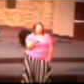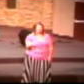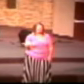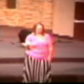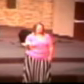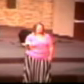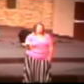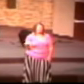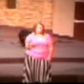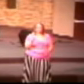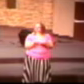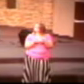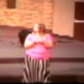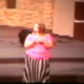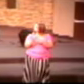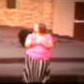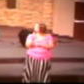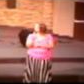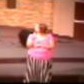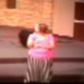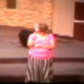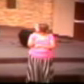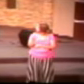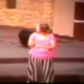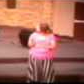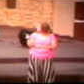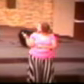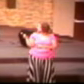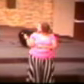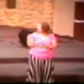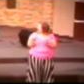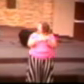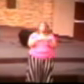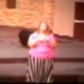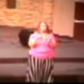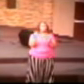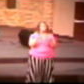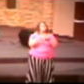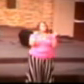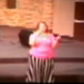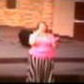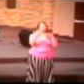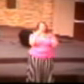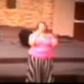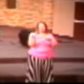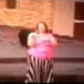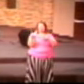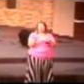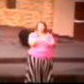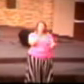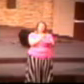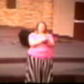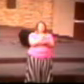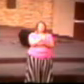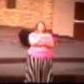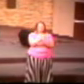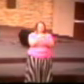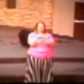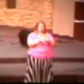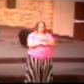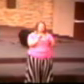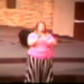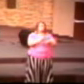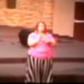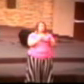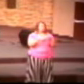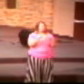And where's my friend Roger Edwards? Right down here up front. I owe Roger a big thank you because Roger, ever since he and his wife Carolyn have walked into this